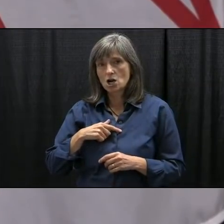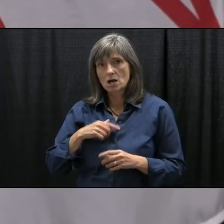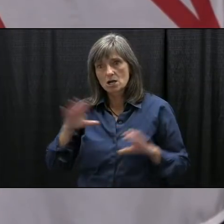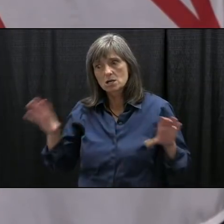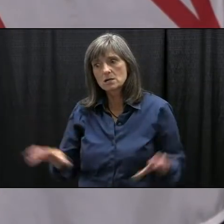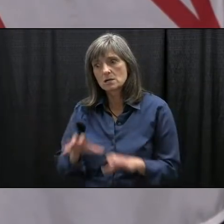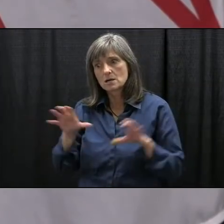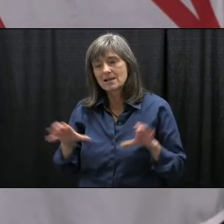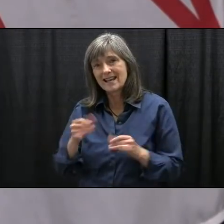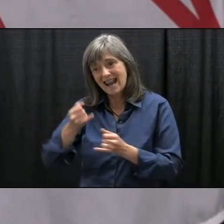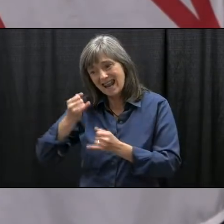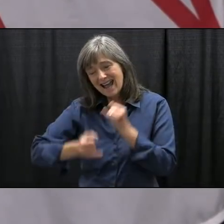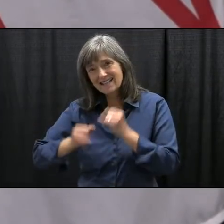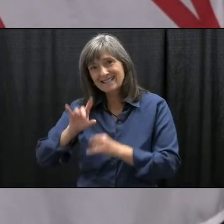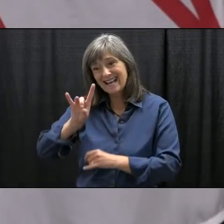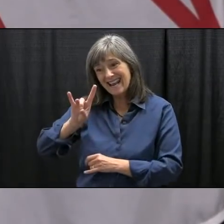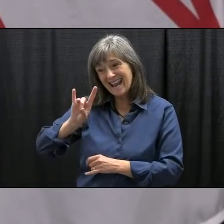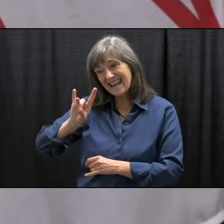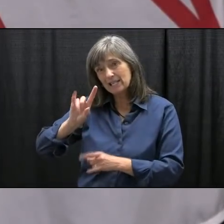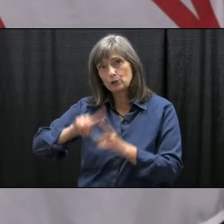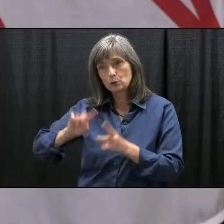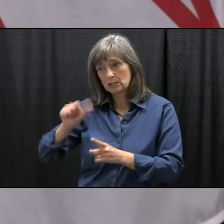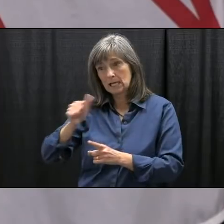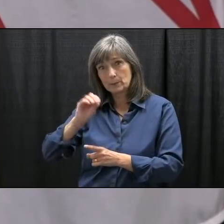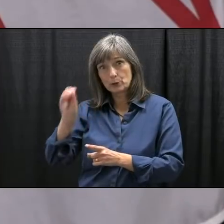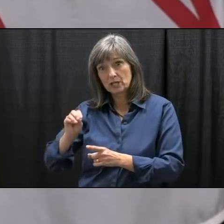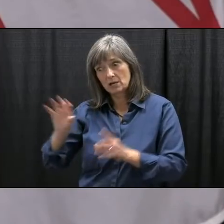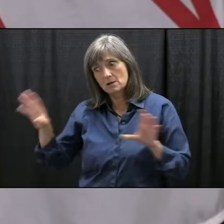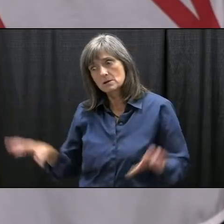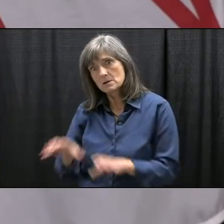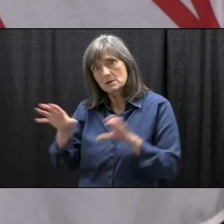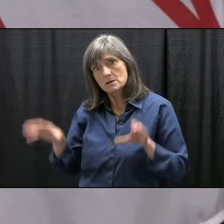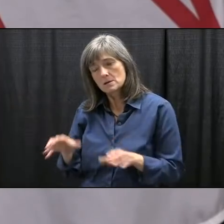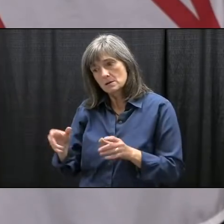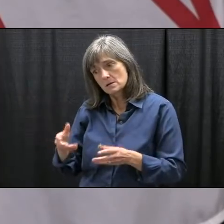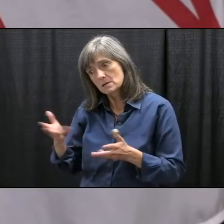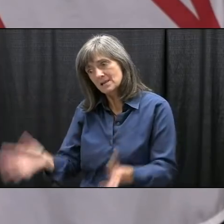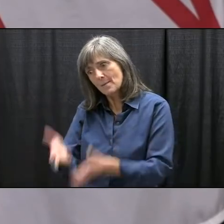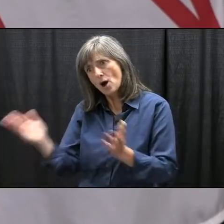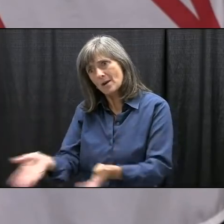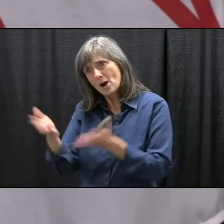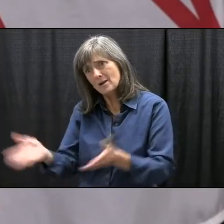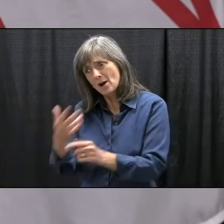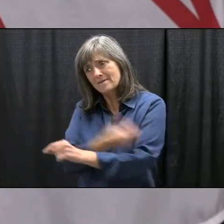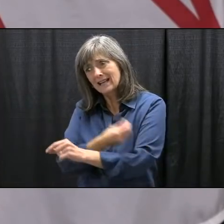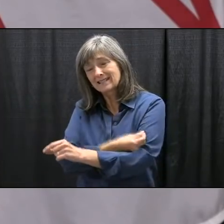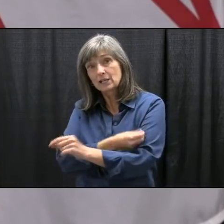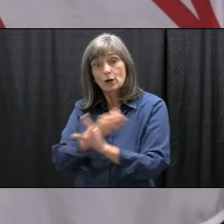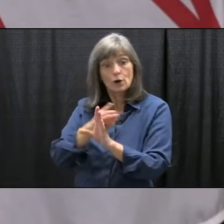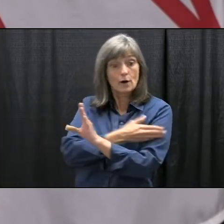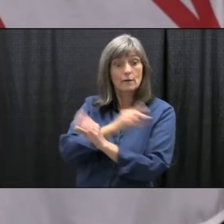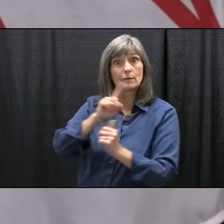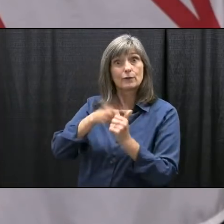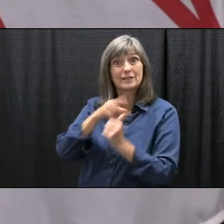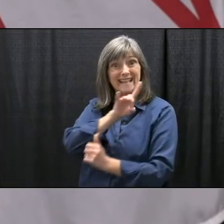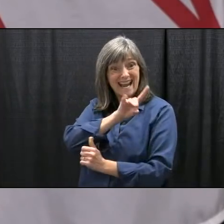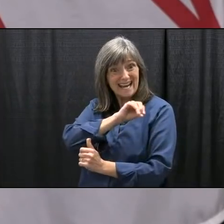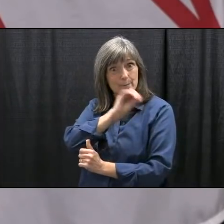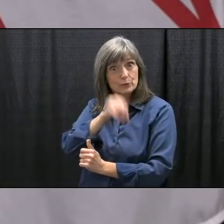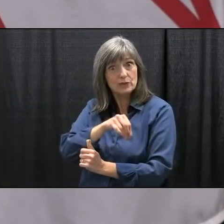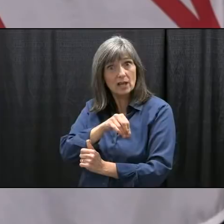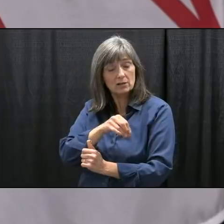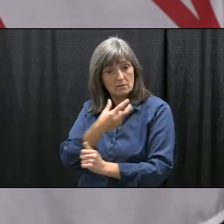to 10% of people vaccinated than we spent on getting the first 80% vaccinated. It